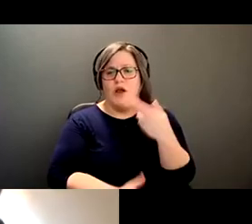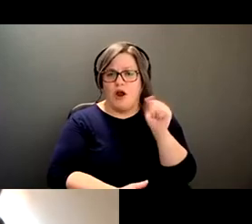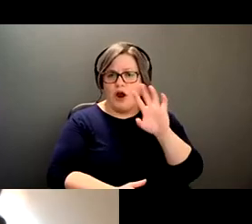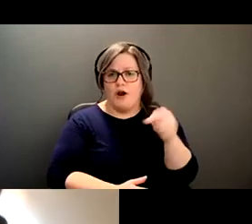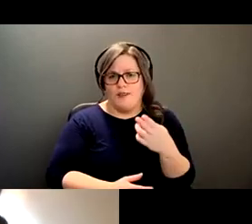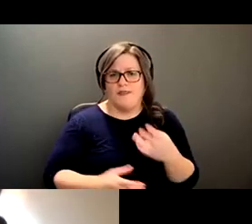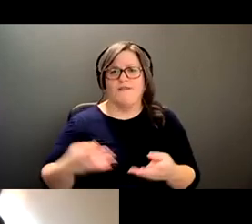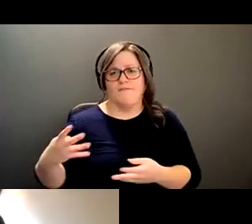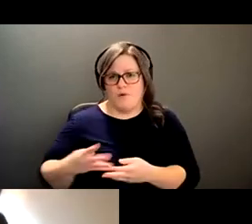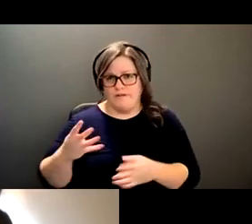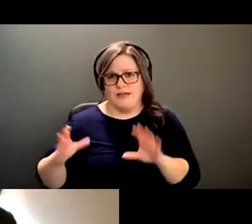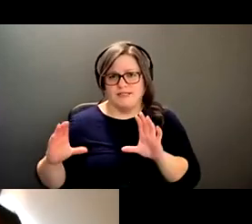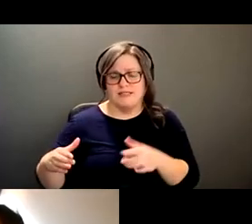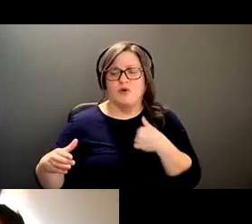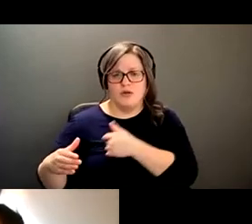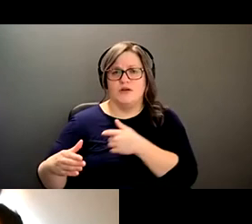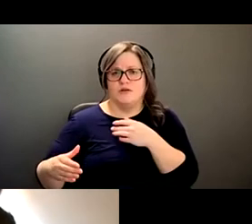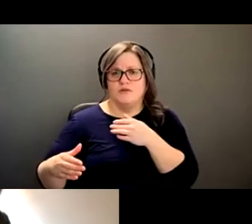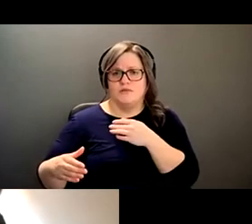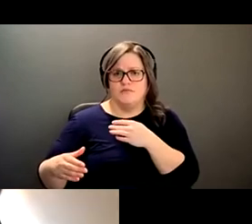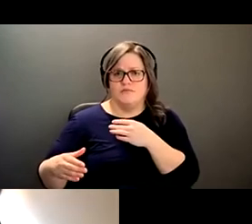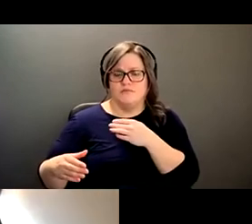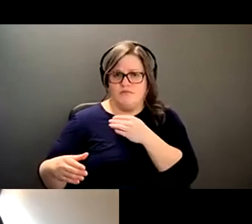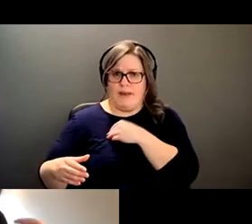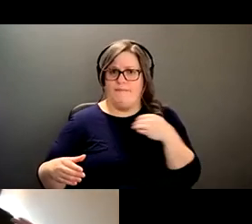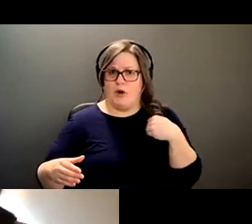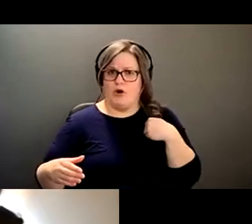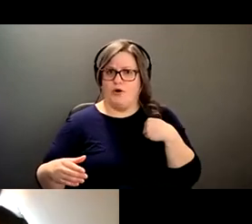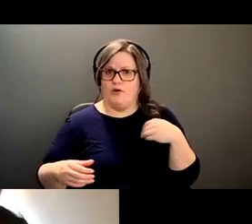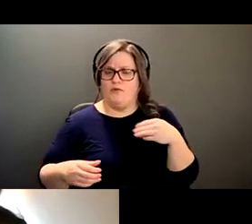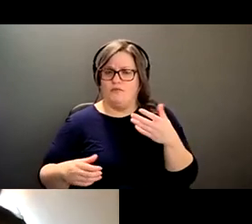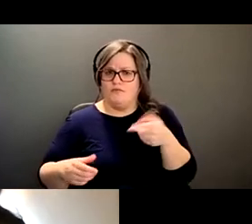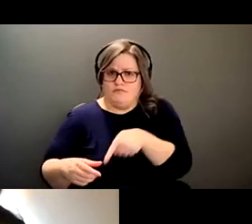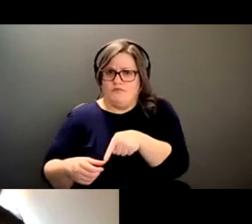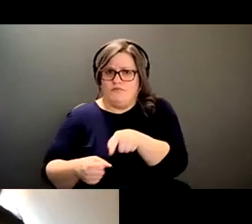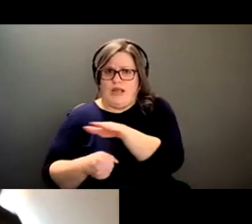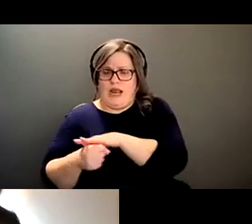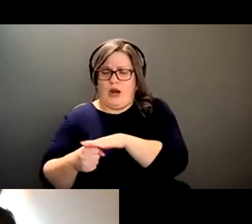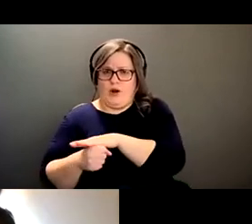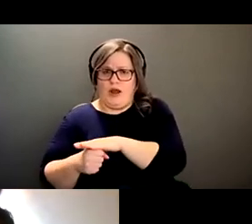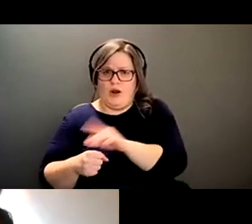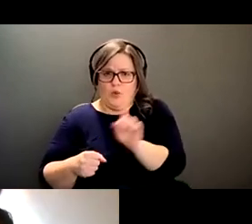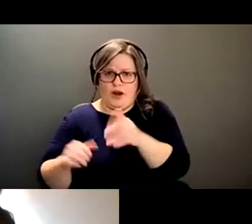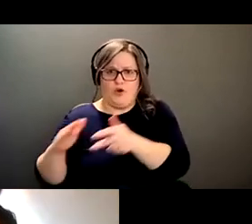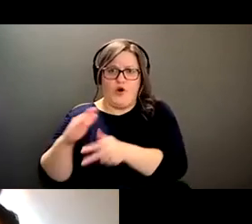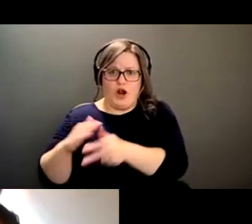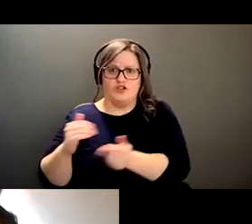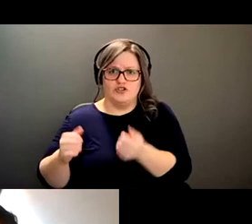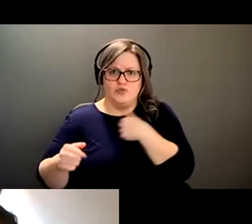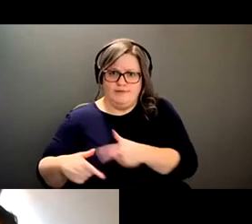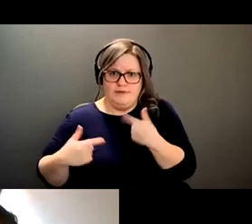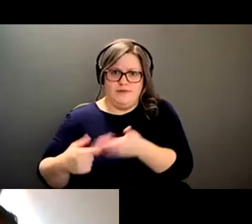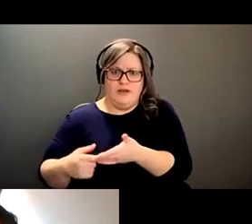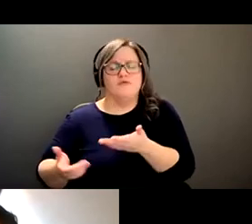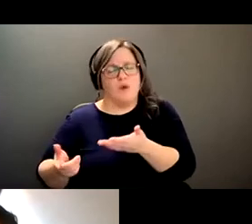us, we are members of the constituency that we serve. So there is this sort of responsibility in terms of